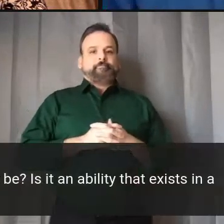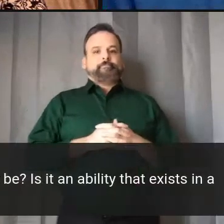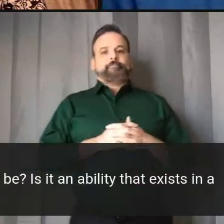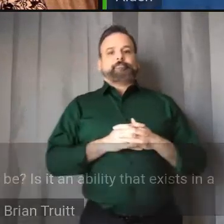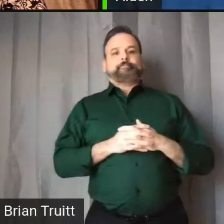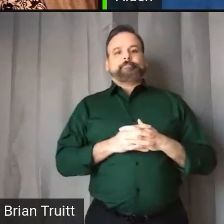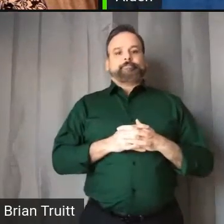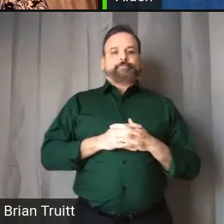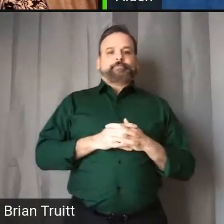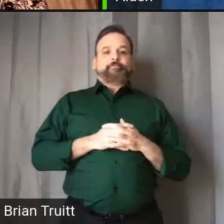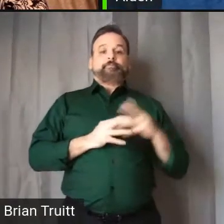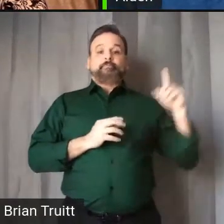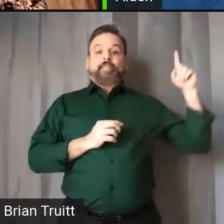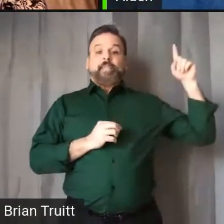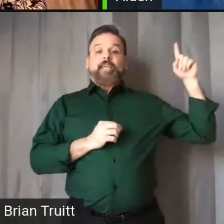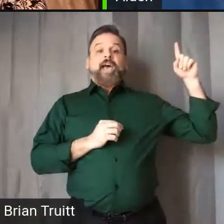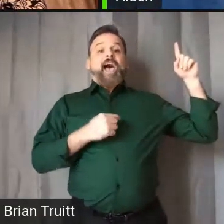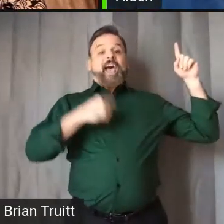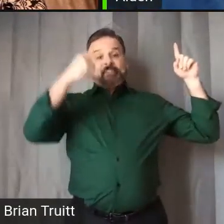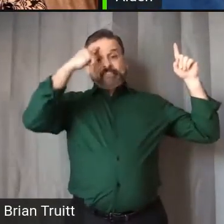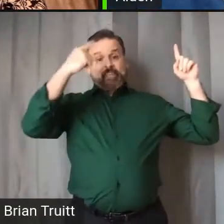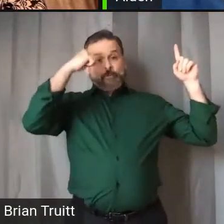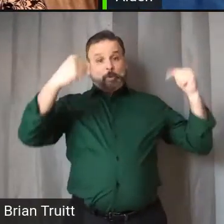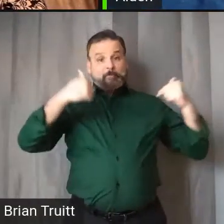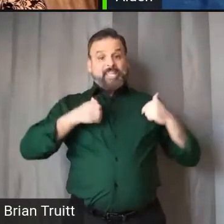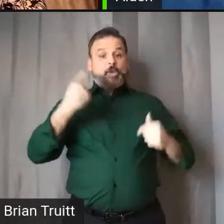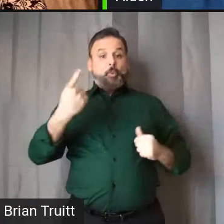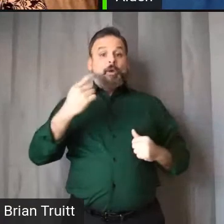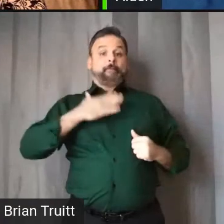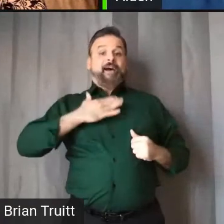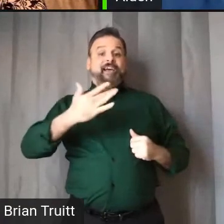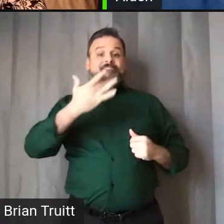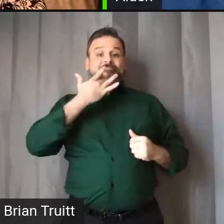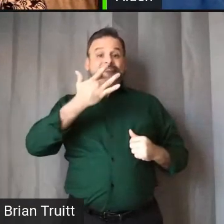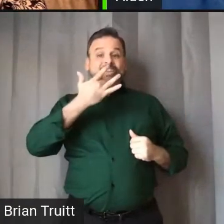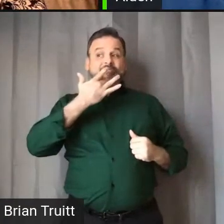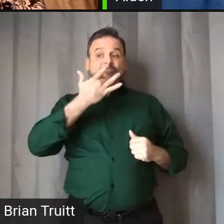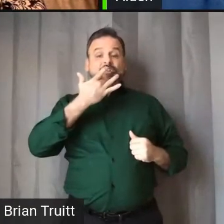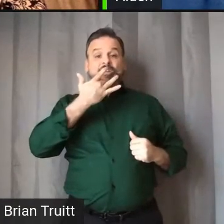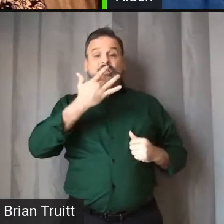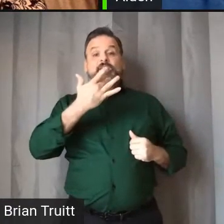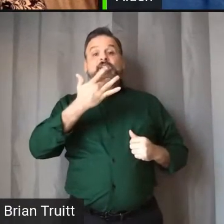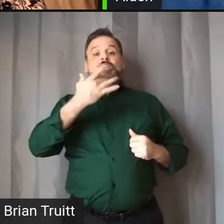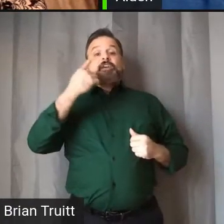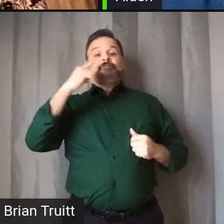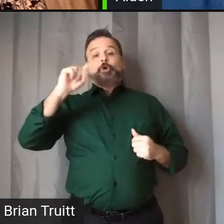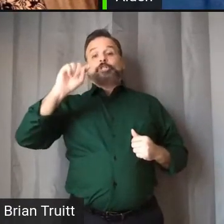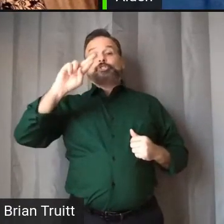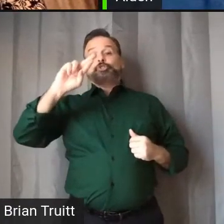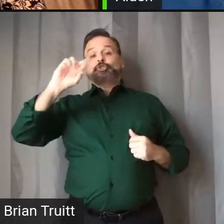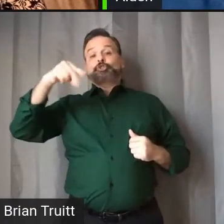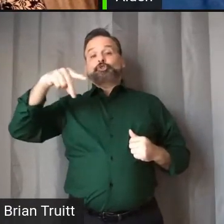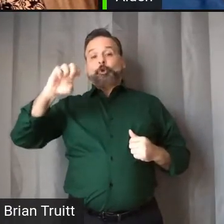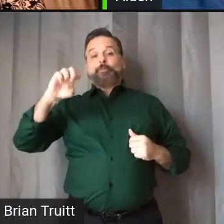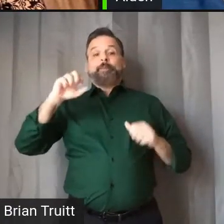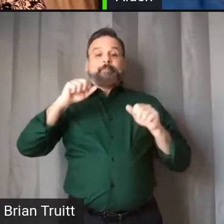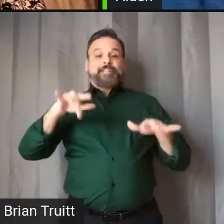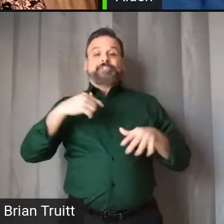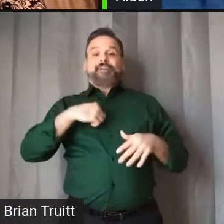Yeah, I think for me, one of my favorite things kind of when it comes to tropey magic, I do